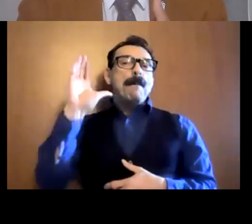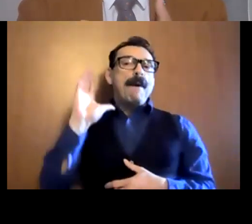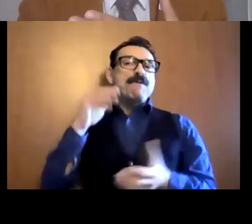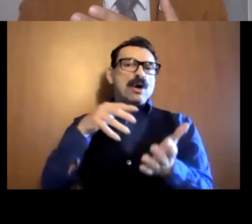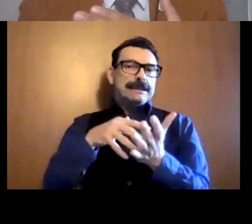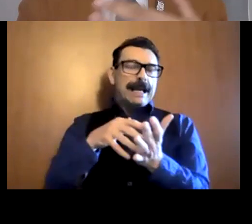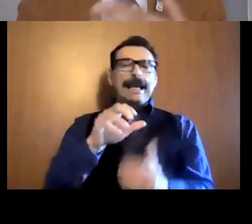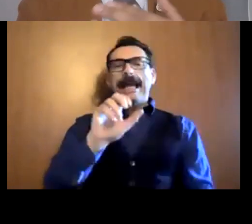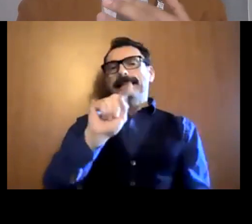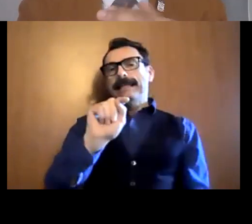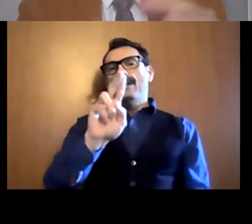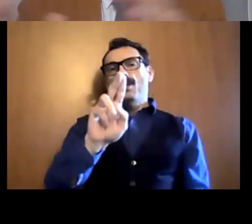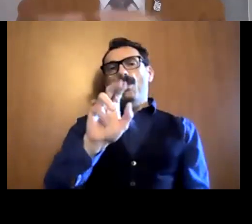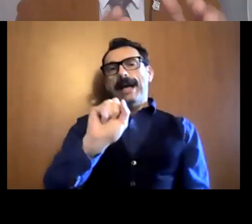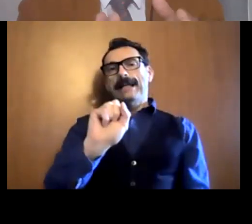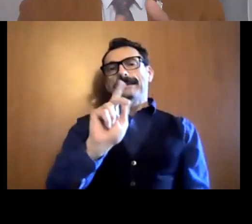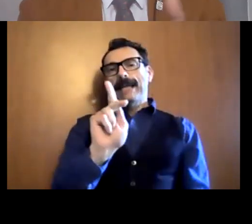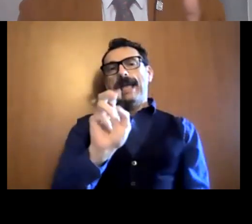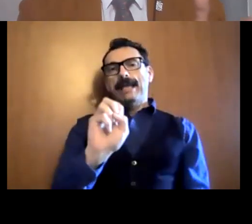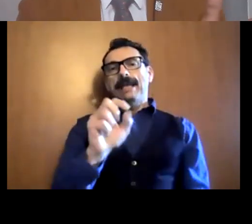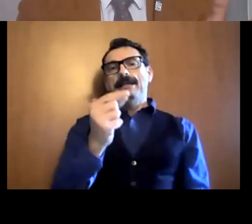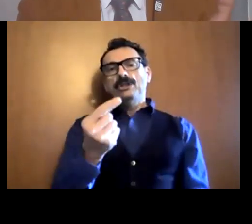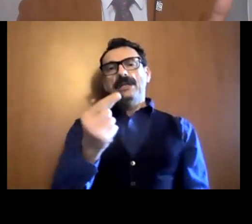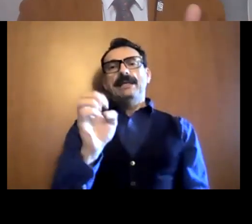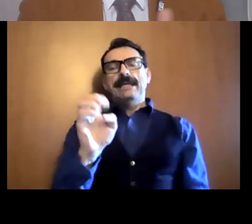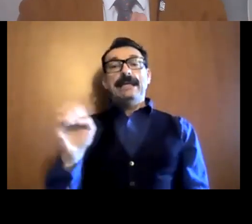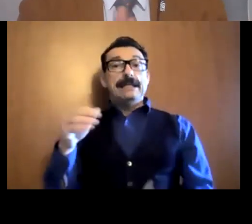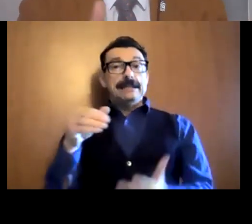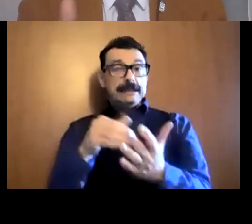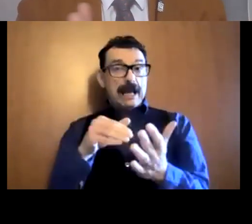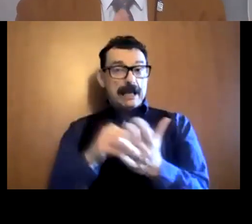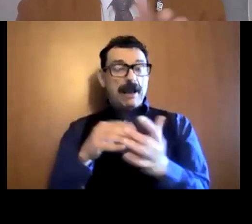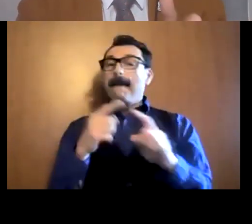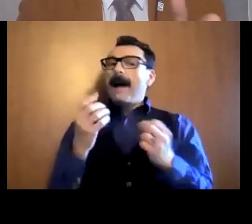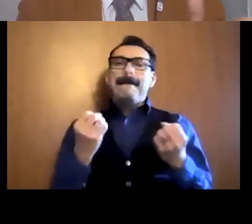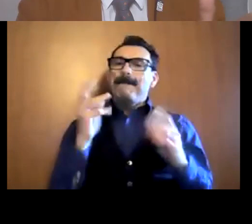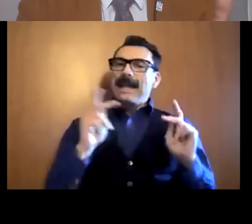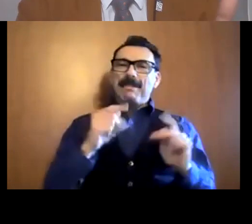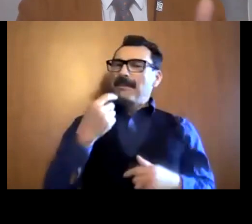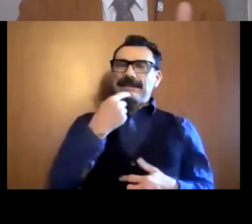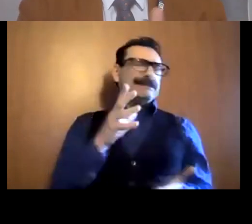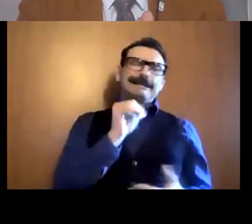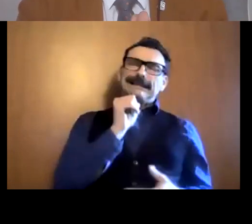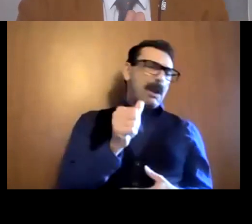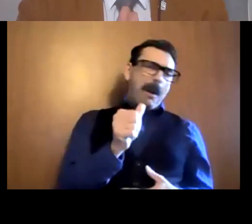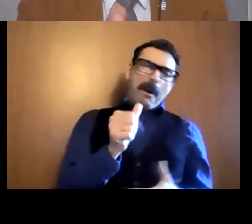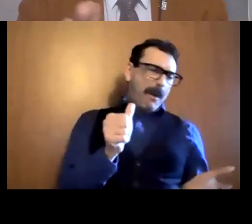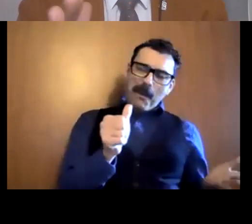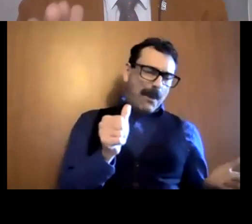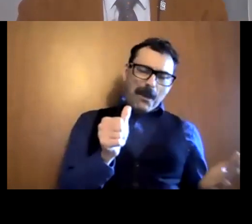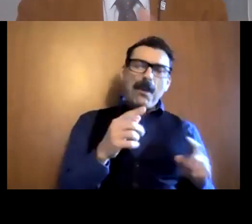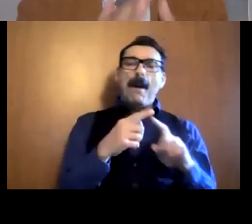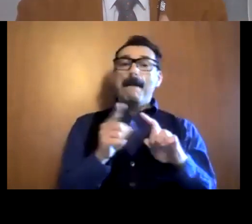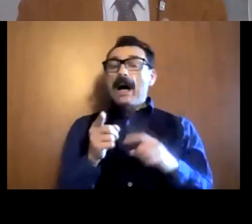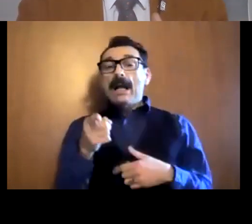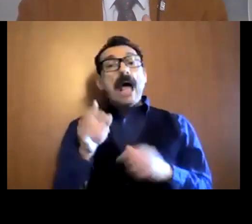study, although scholars have dismissed that as a major factor in Black communities' hesitation. Can you